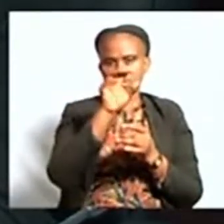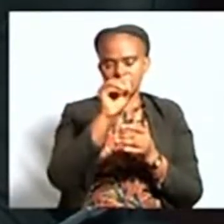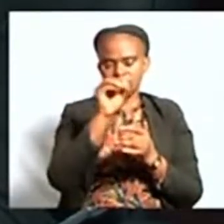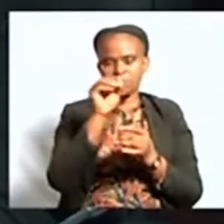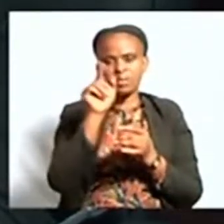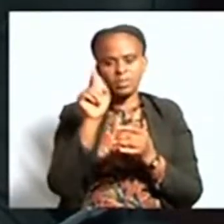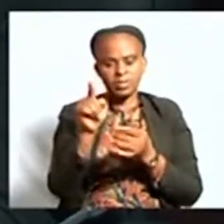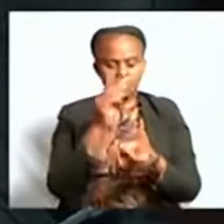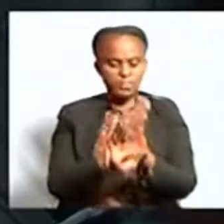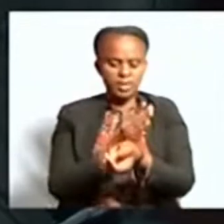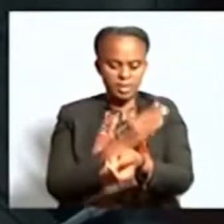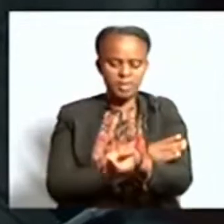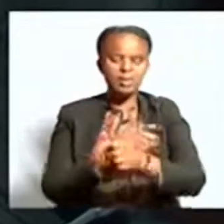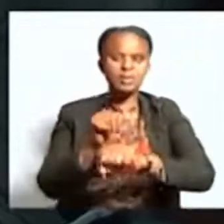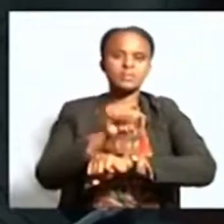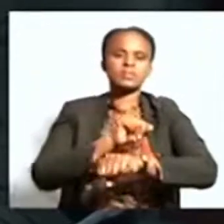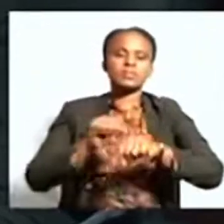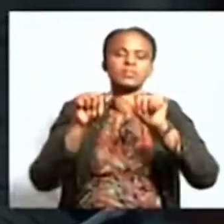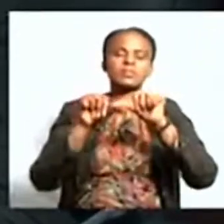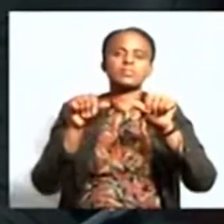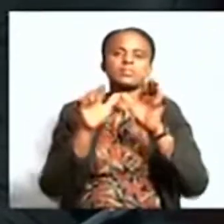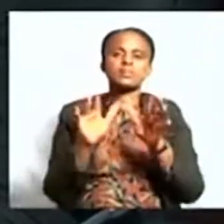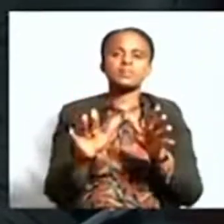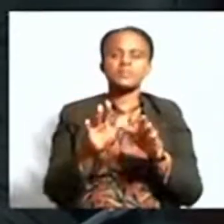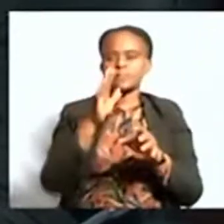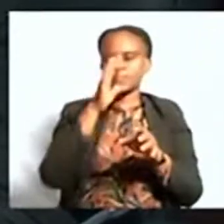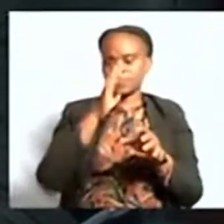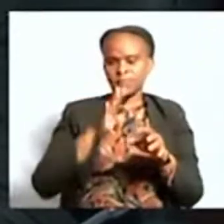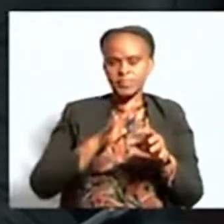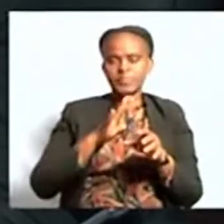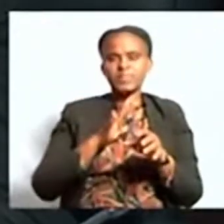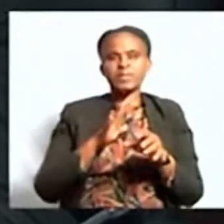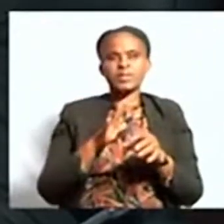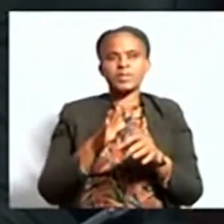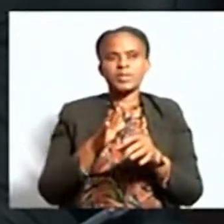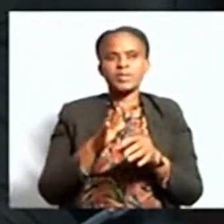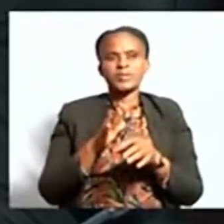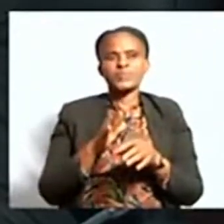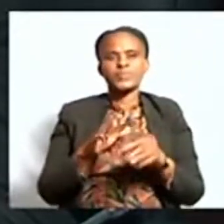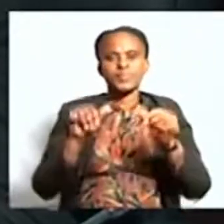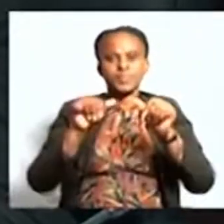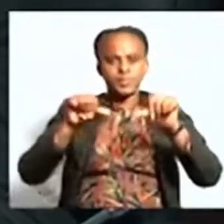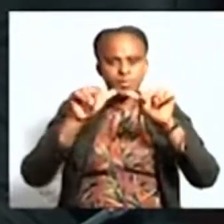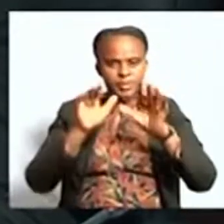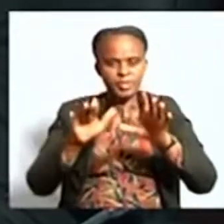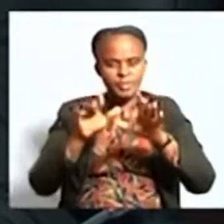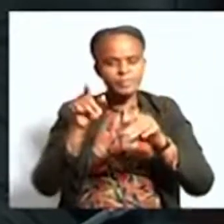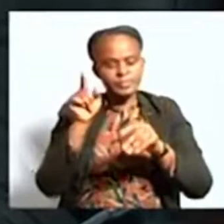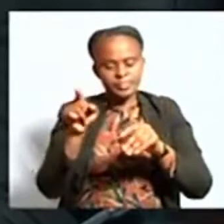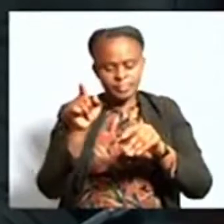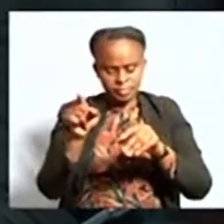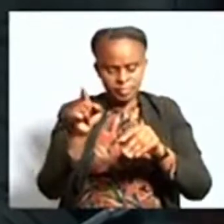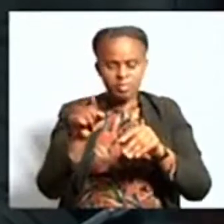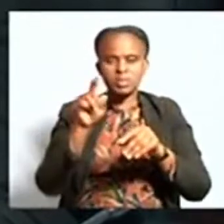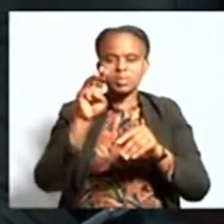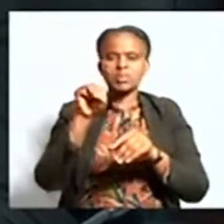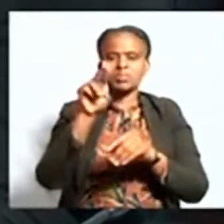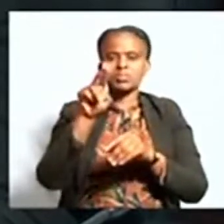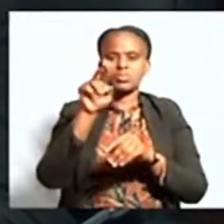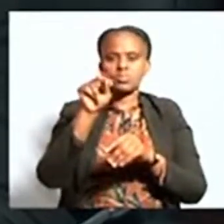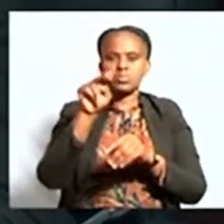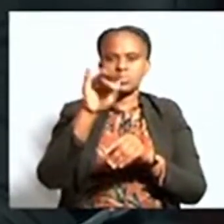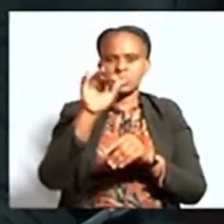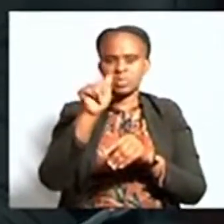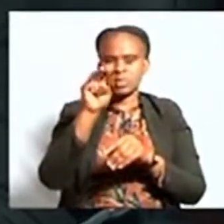Herbert Banda, Senior Auditor, Madam Mwamba Sinyani, Auditor, and Mr. Simon Munyama, Acting